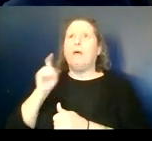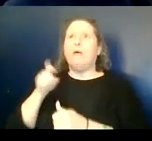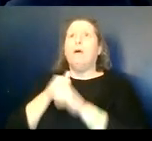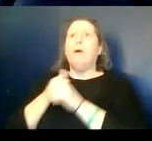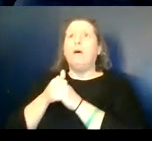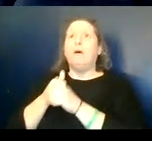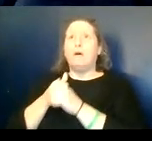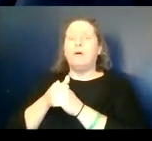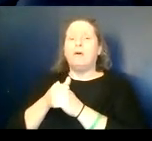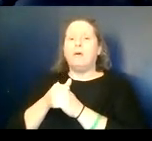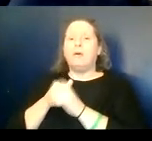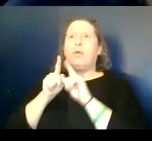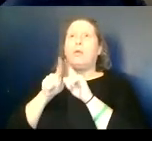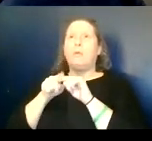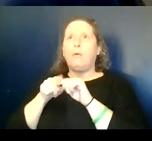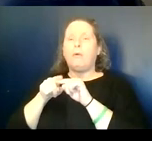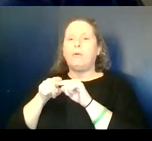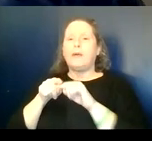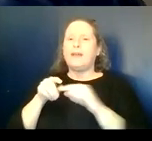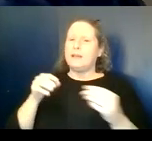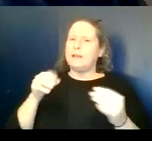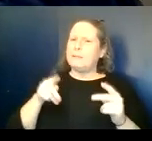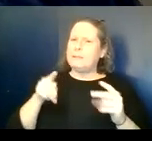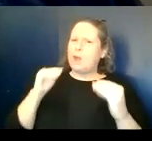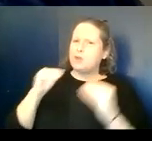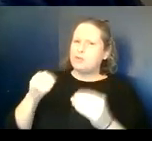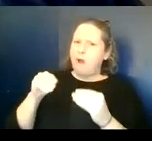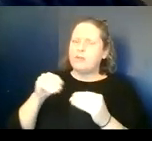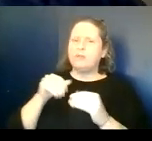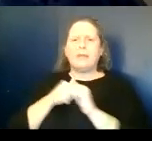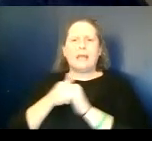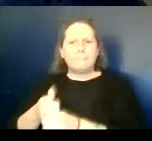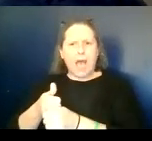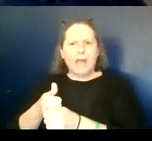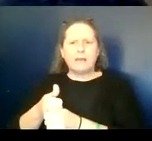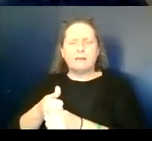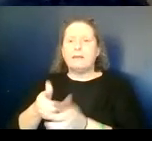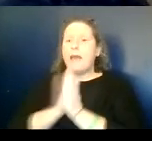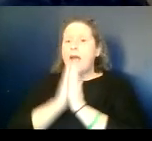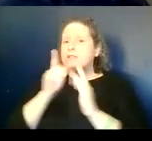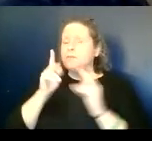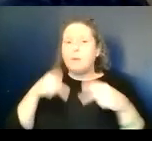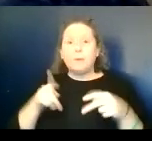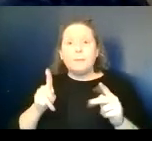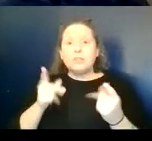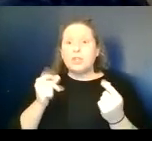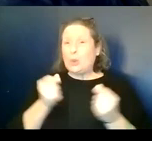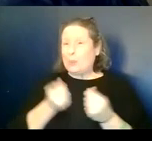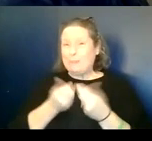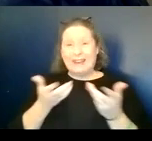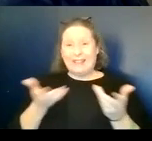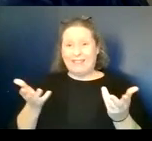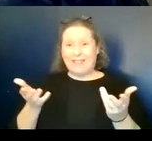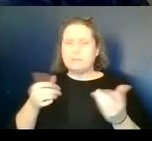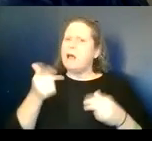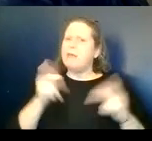people are taught to be compliant, to ask for permission, uh, to do many things that other